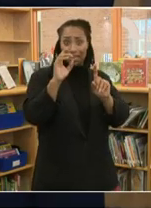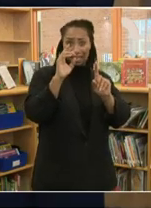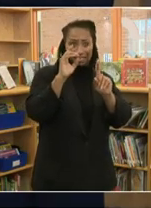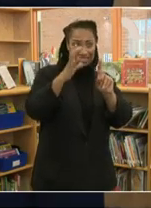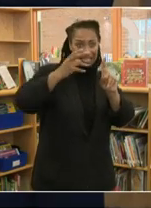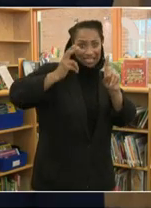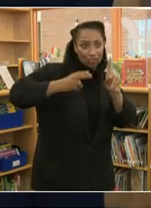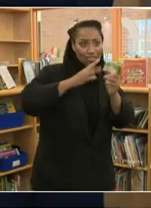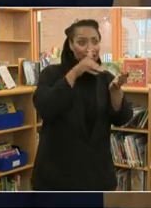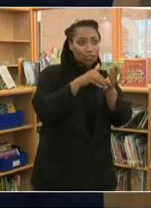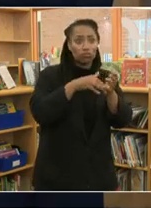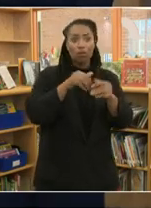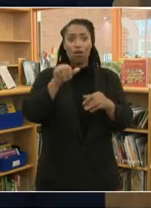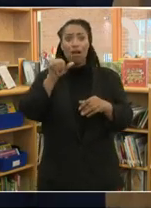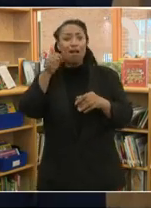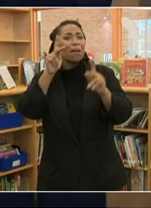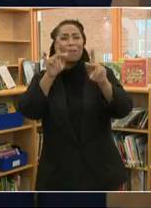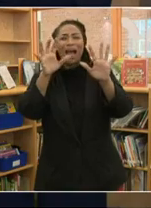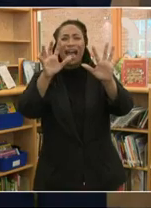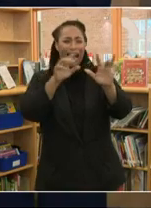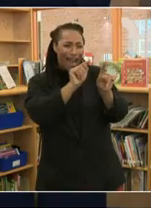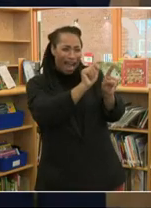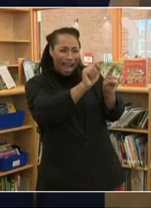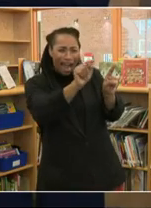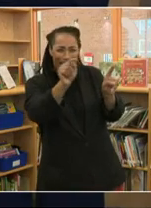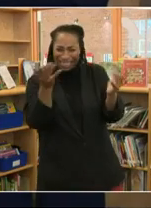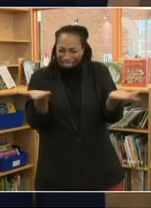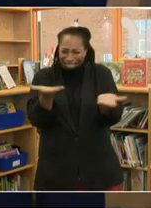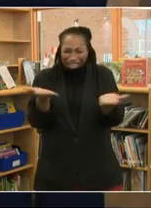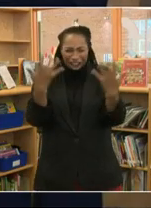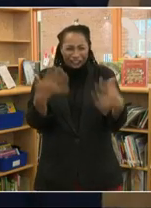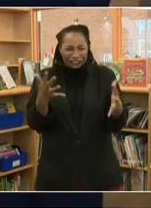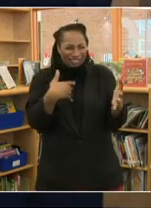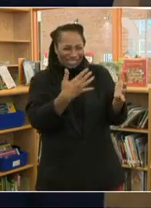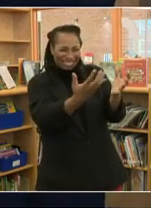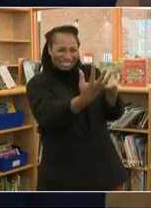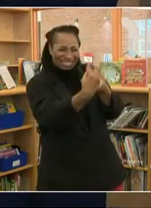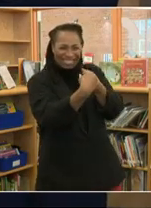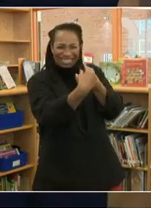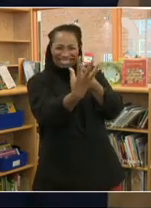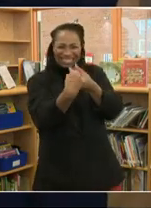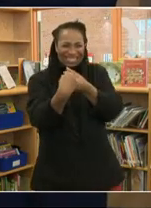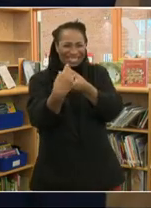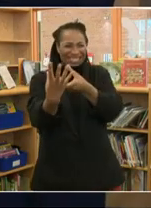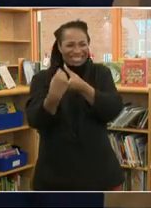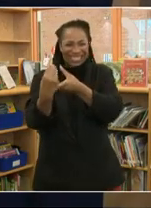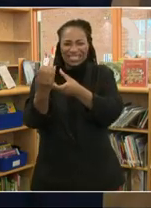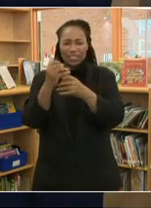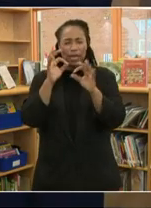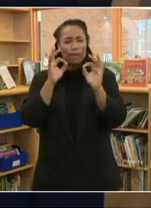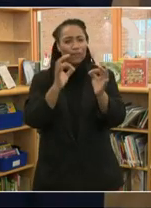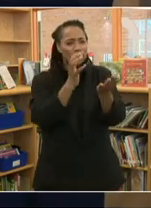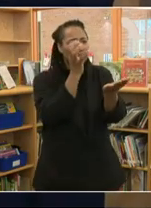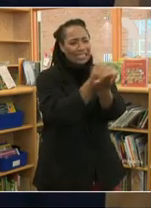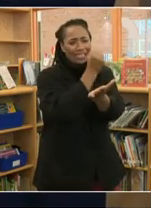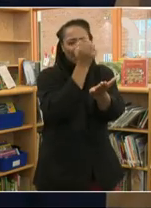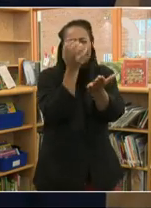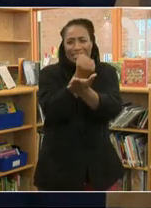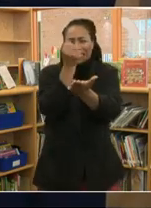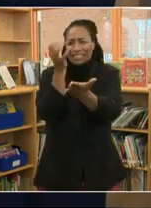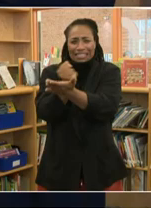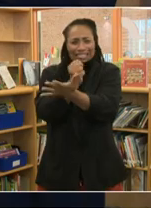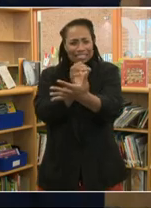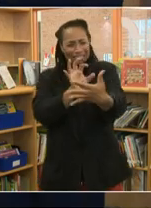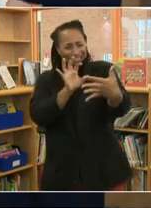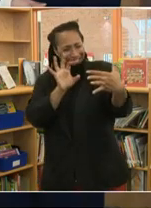plugged into the DC community. We're going to take advantage of all of those assets. We need to figure out what are the best